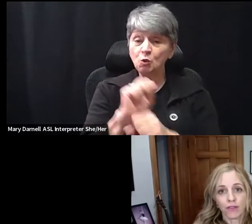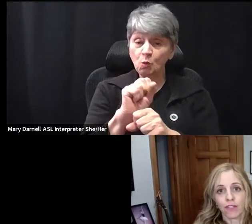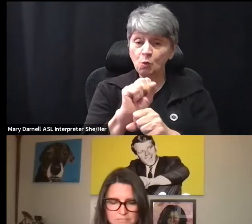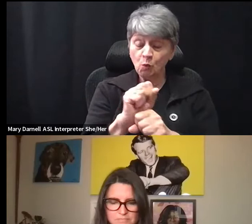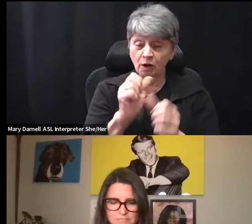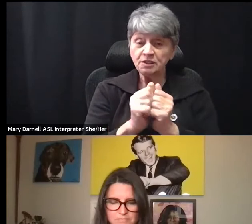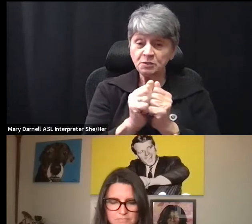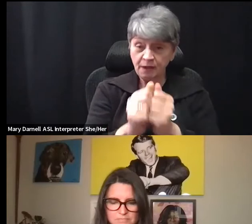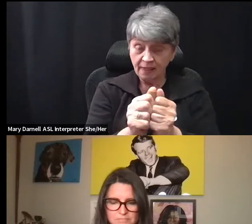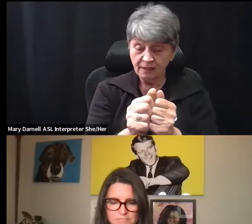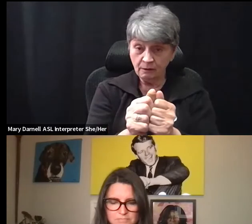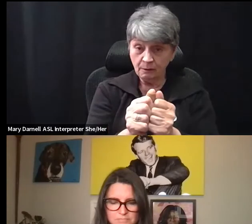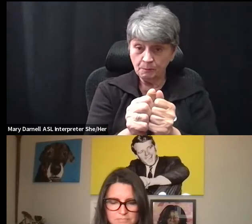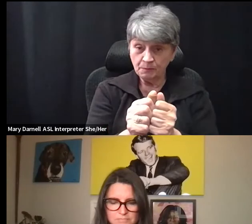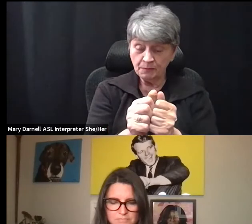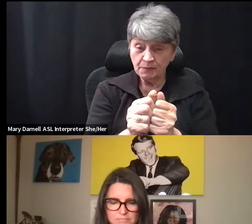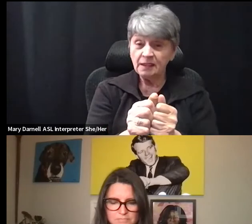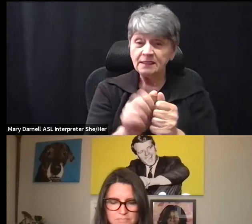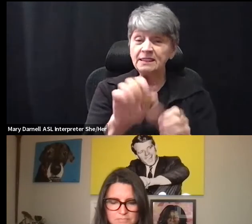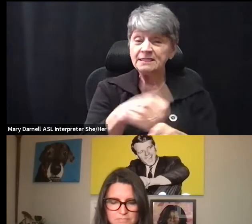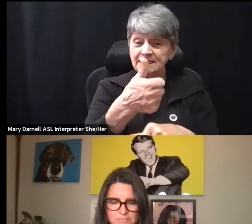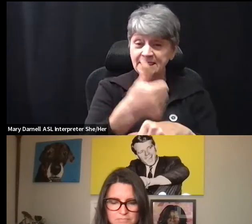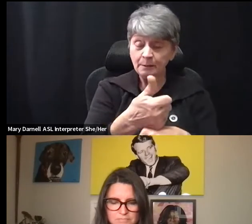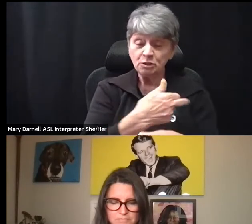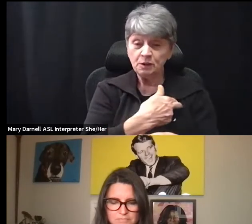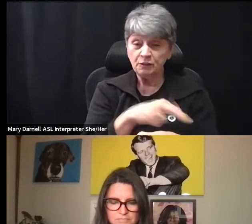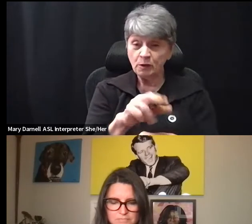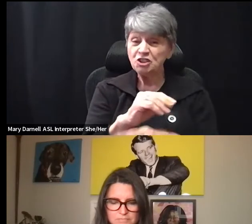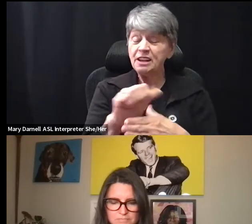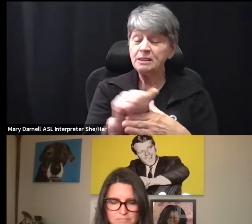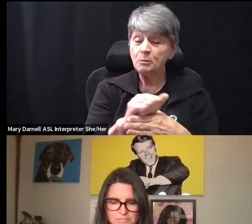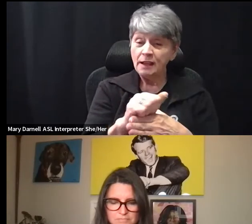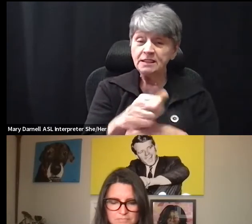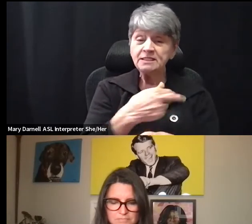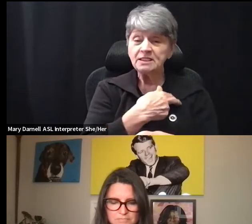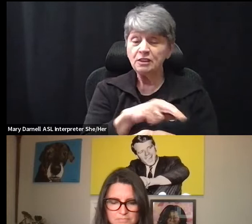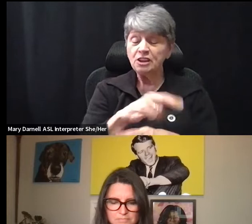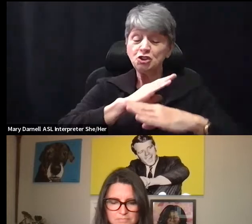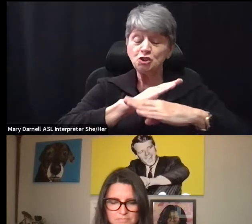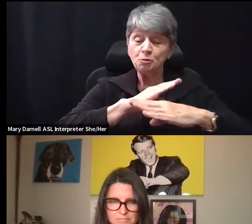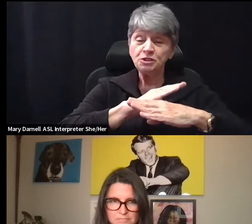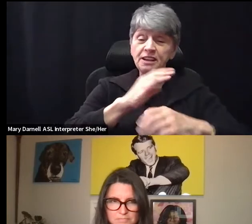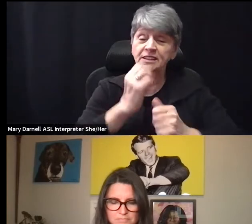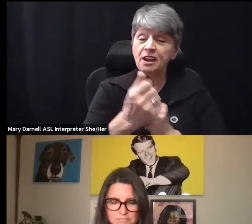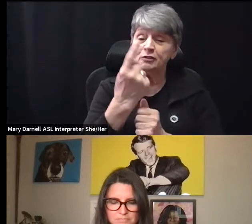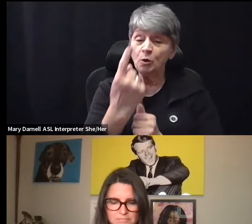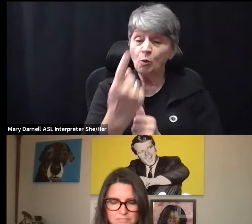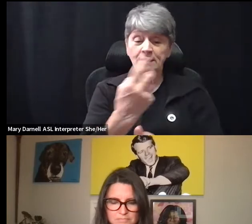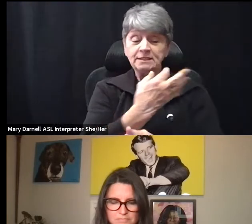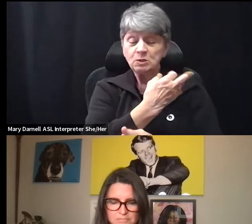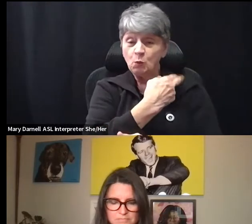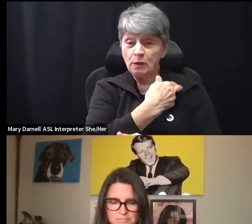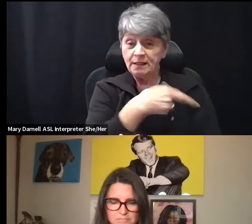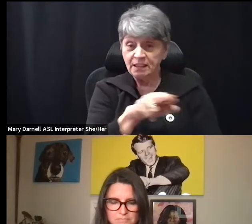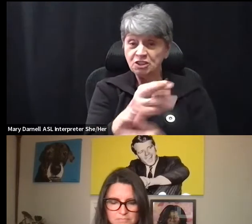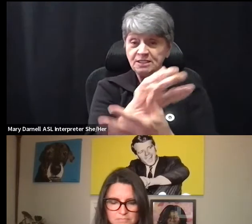and the free exercise clause, to protect everybody's religious freedom. And I think in particular,